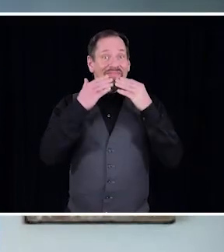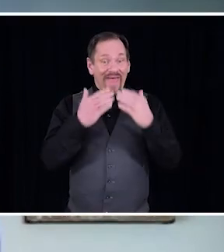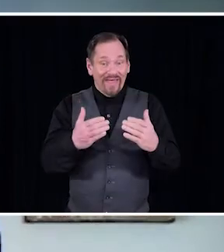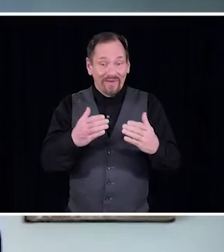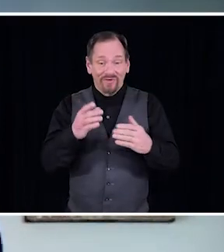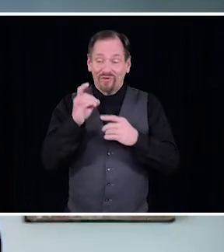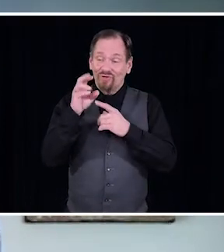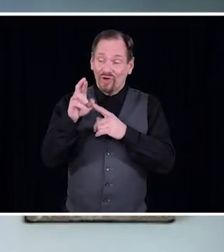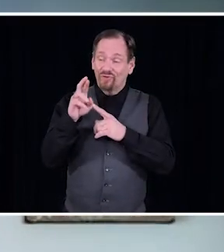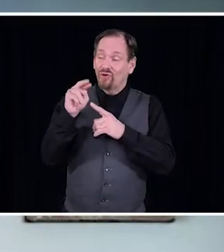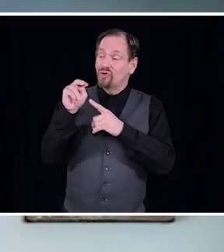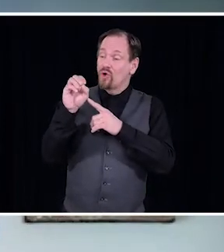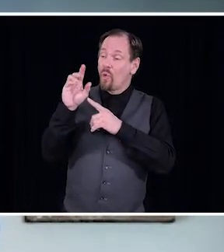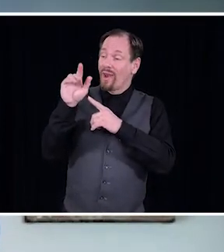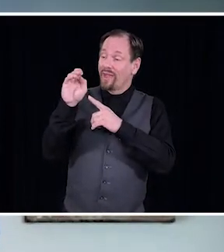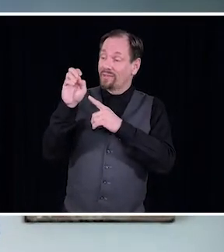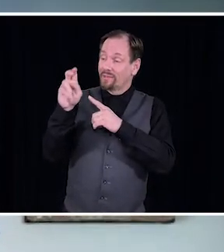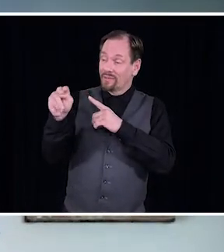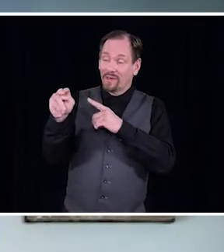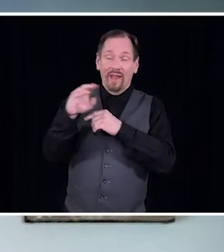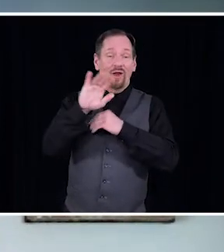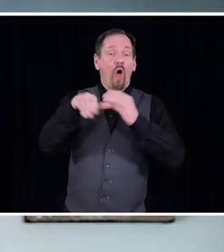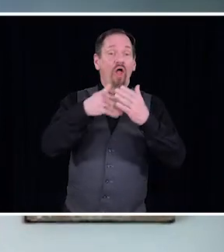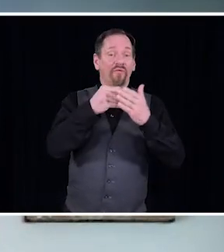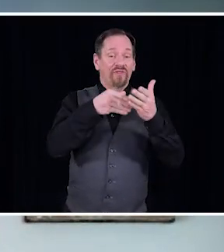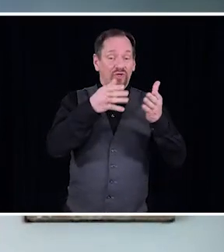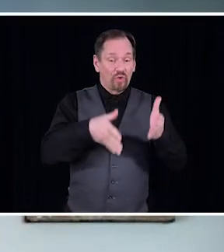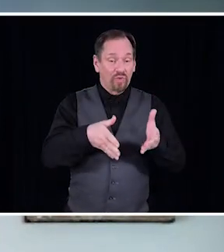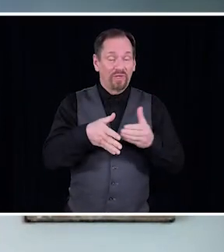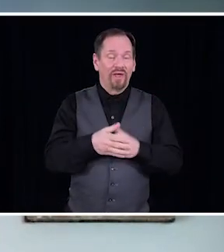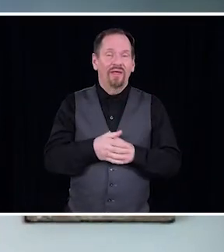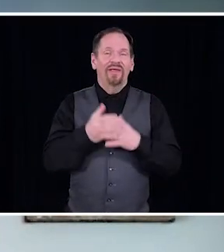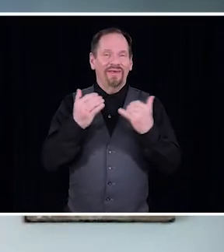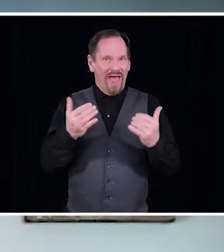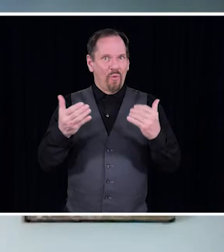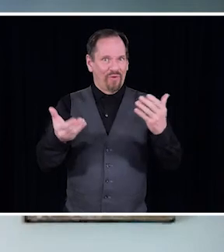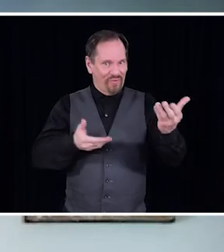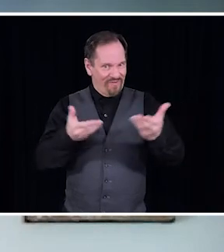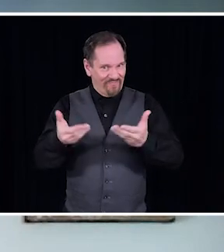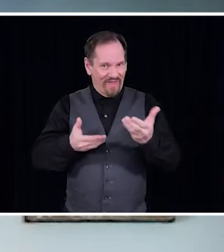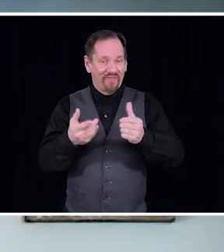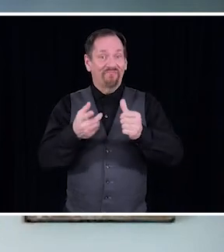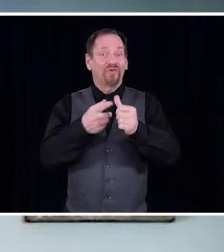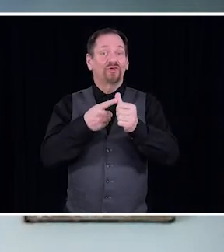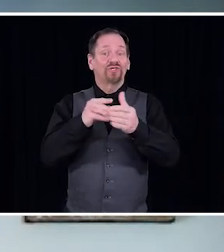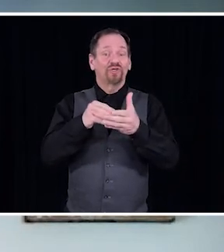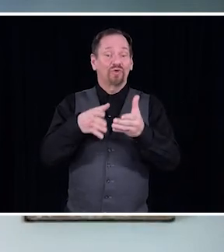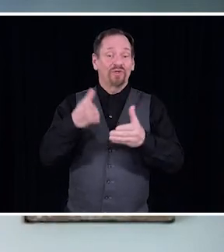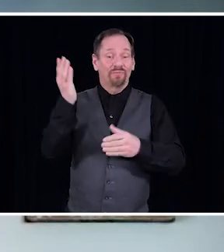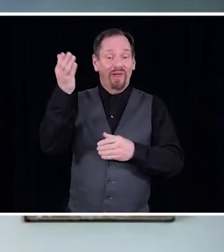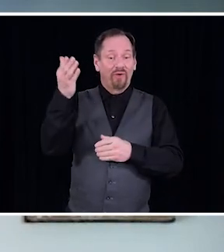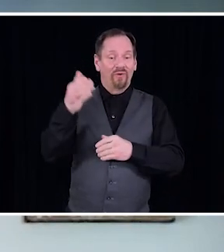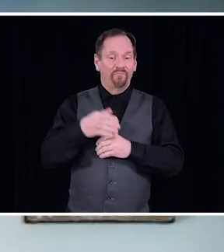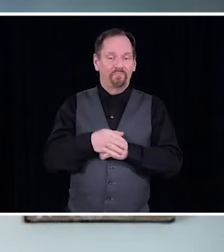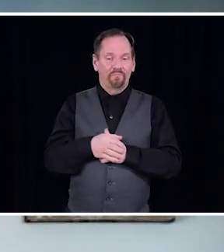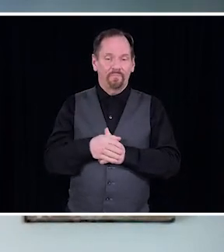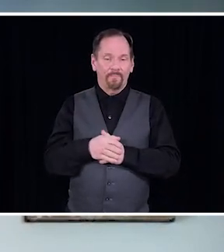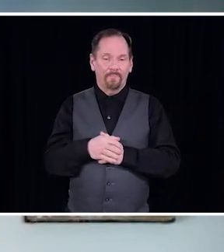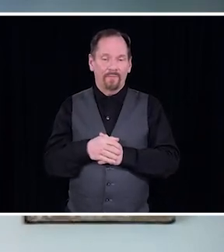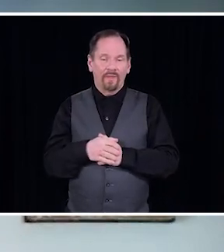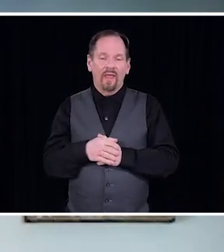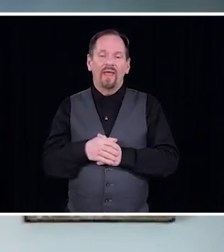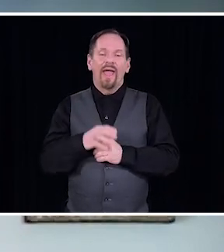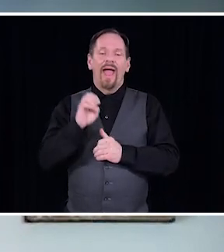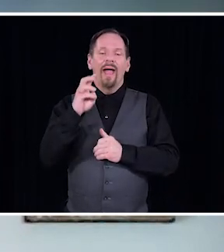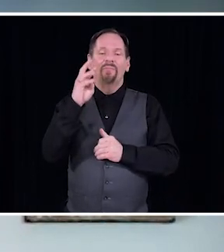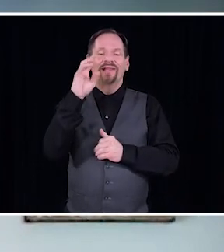Thank you to Dr. Nolan and all of our students. I would now like to invite our first student speaker, Emily Bob,